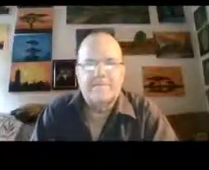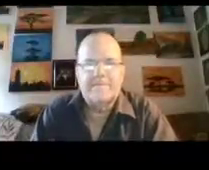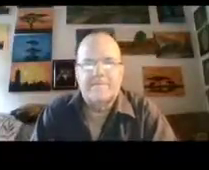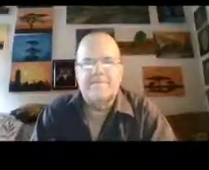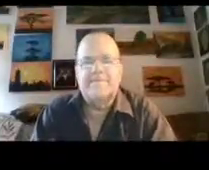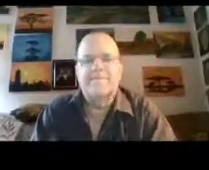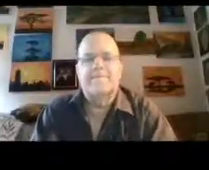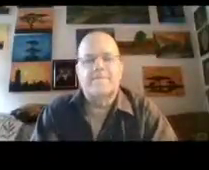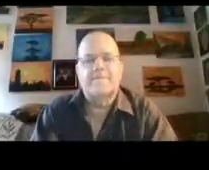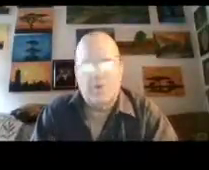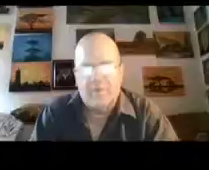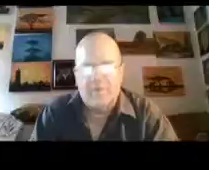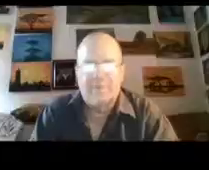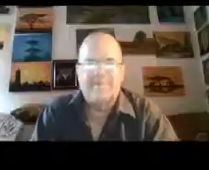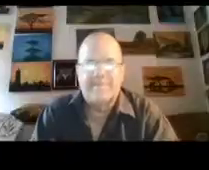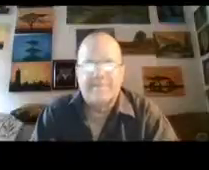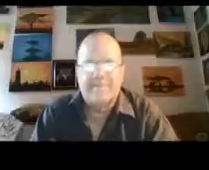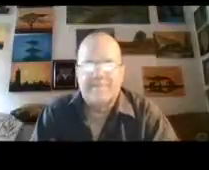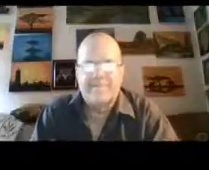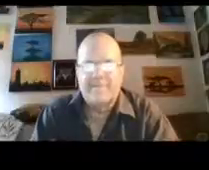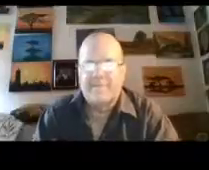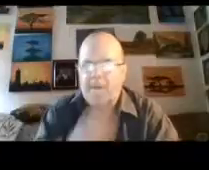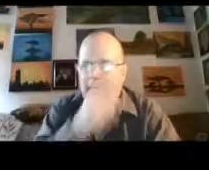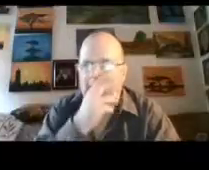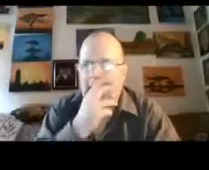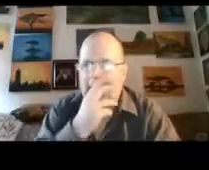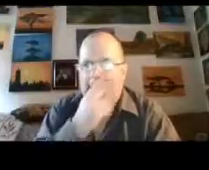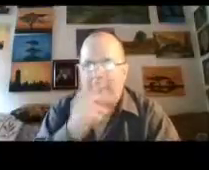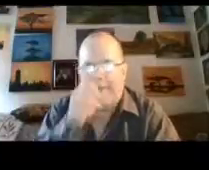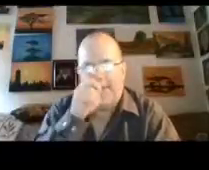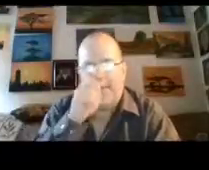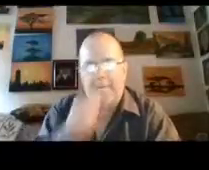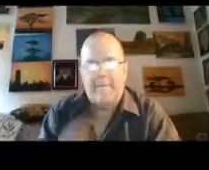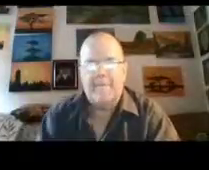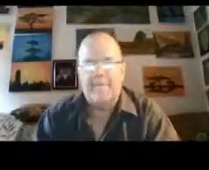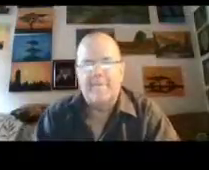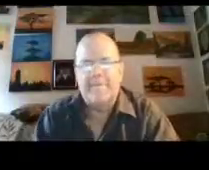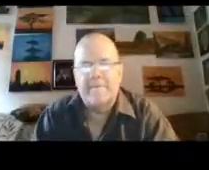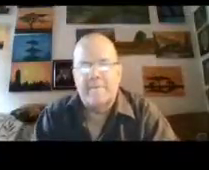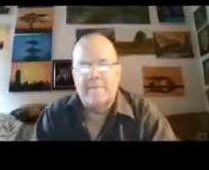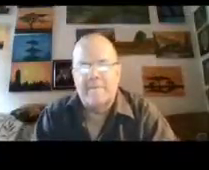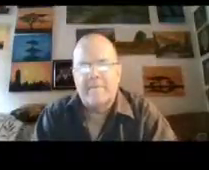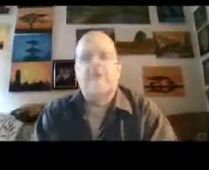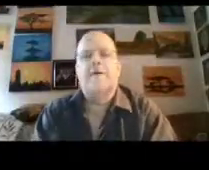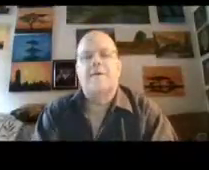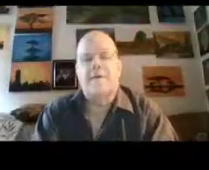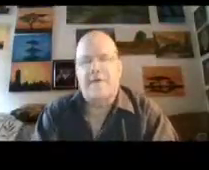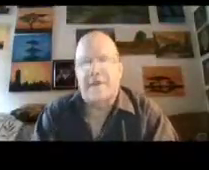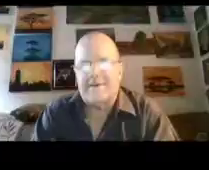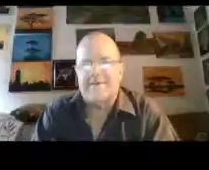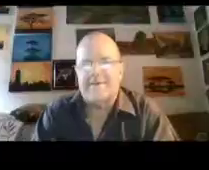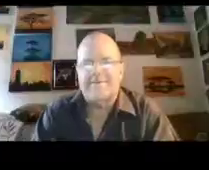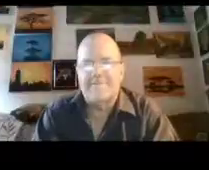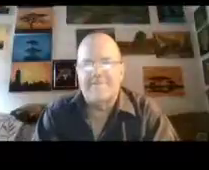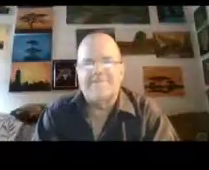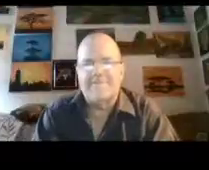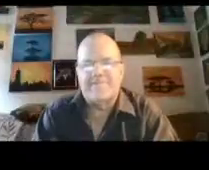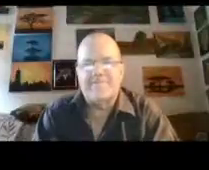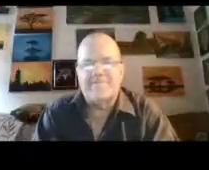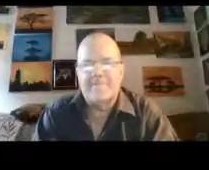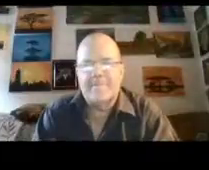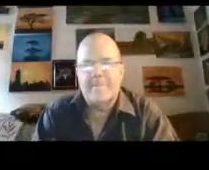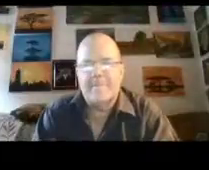the film, and I think the 67-second one that you identified Yes. to me is the one we're going to use.